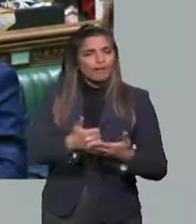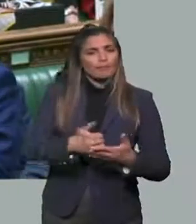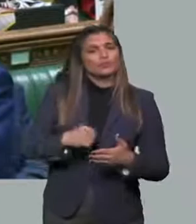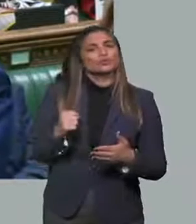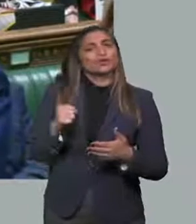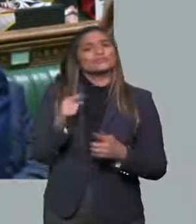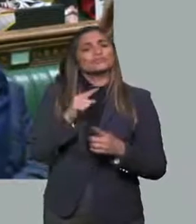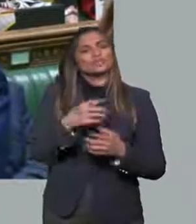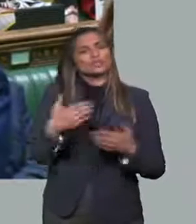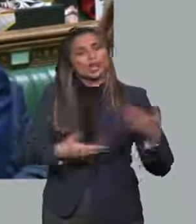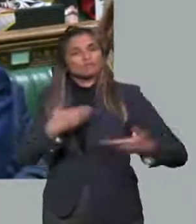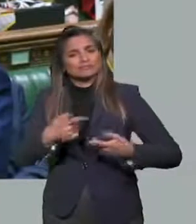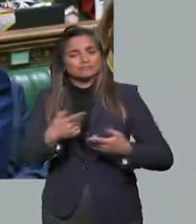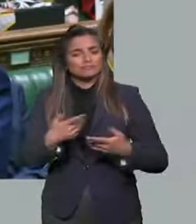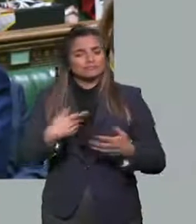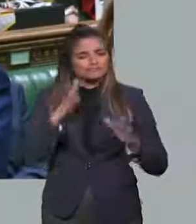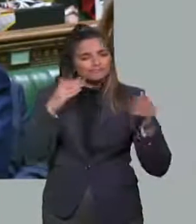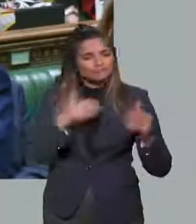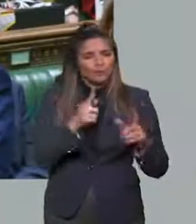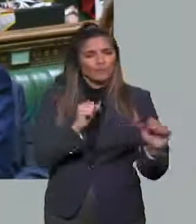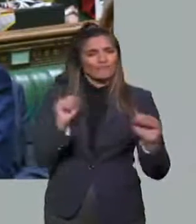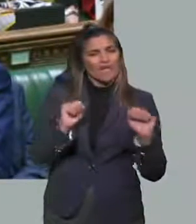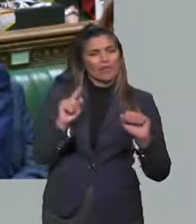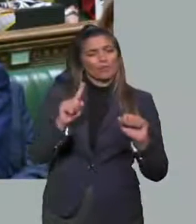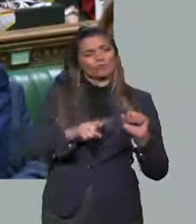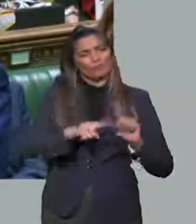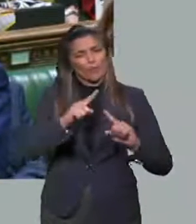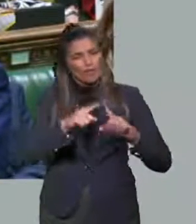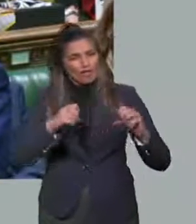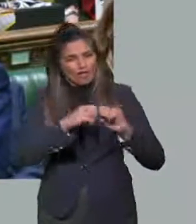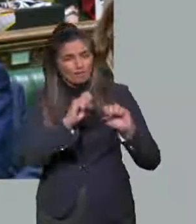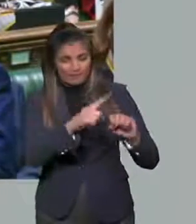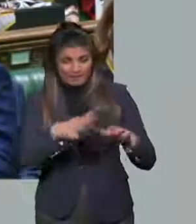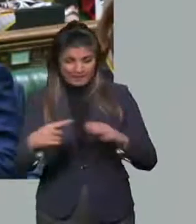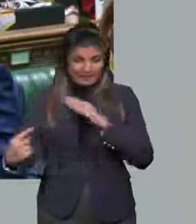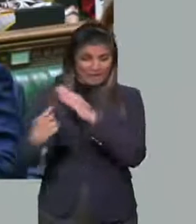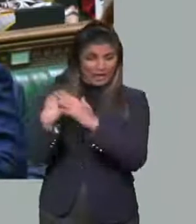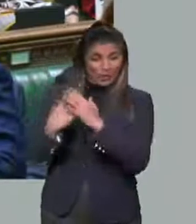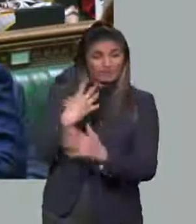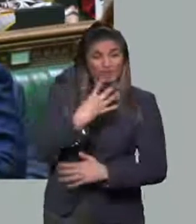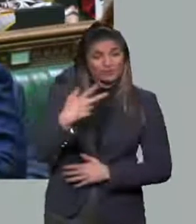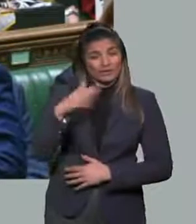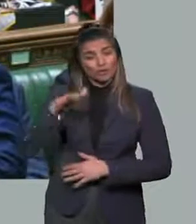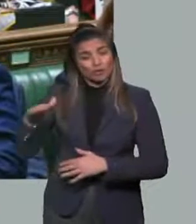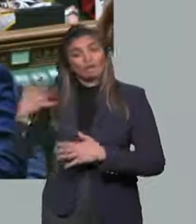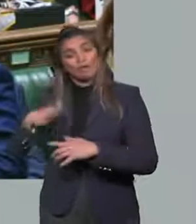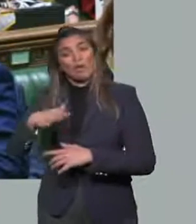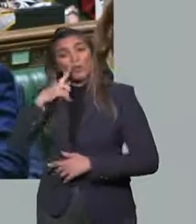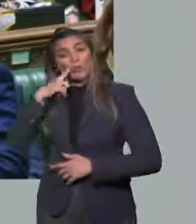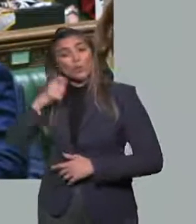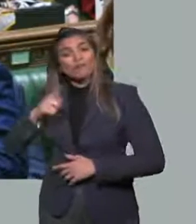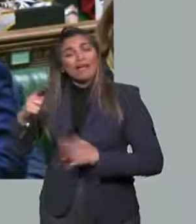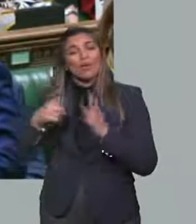by fans of Hibernian Football Club, who've evacuated 48 children from orphanages in Ukraine and